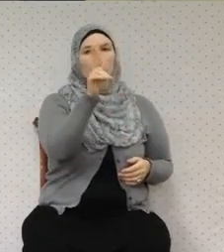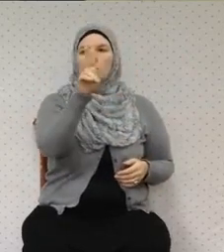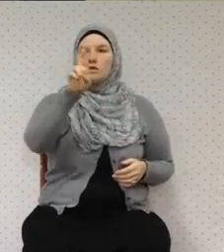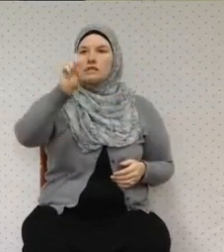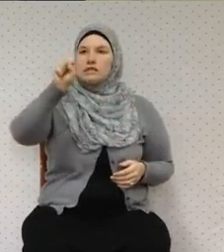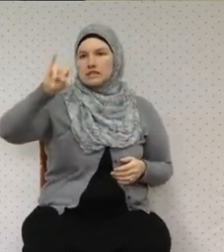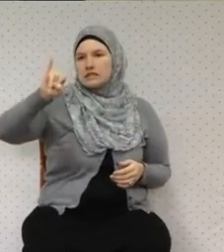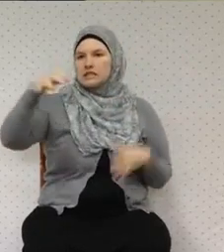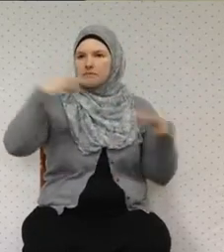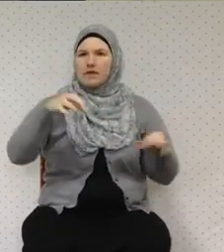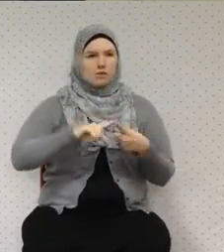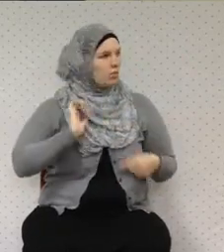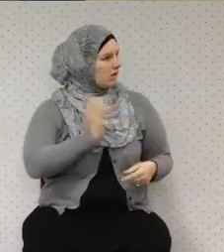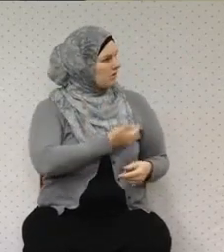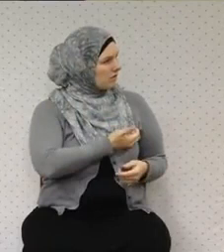us.